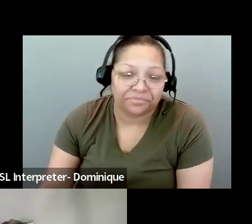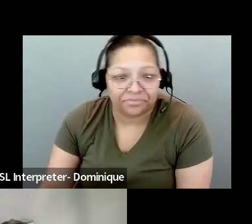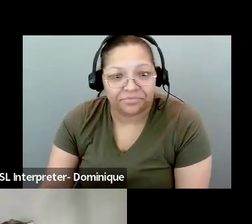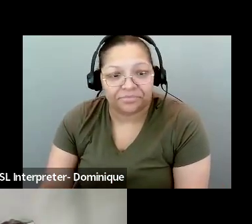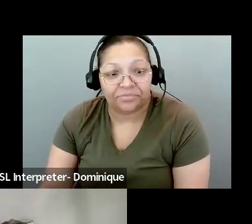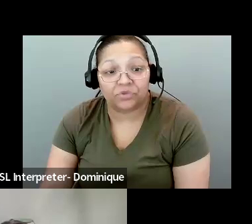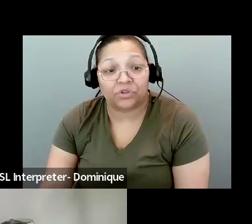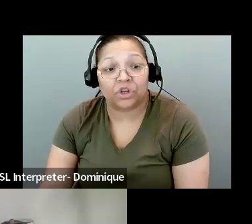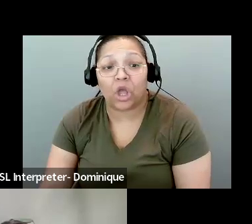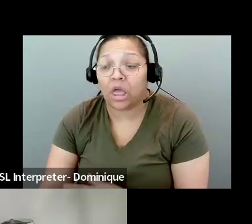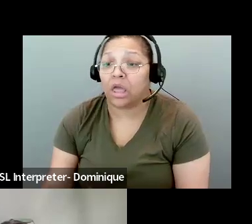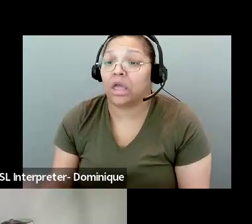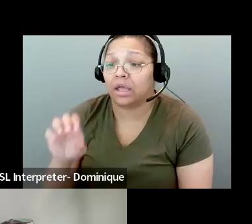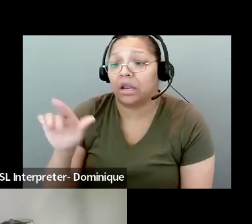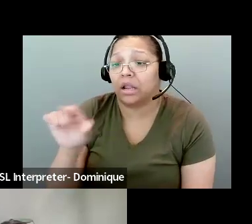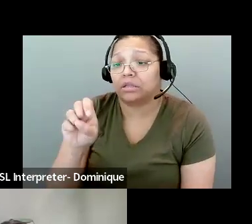So Alyssa, do you have any